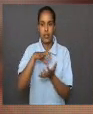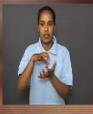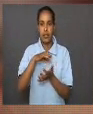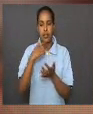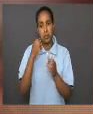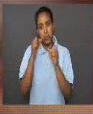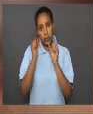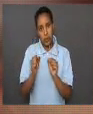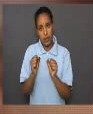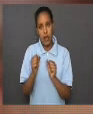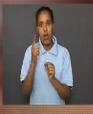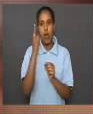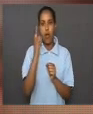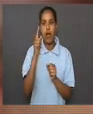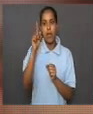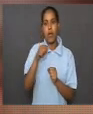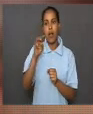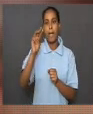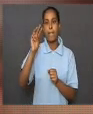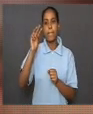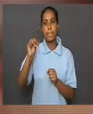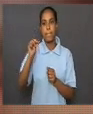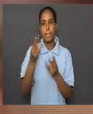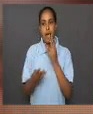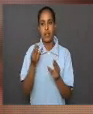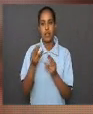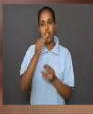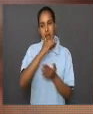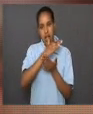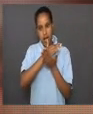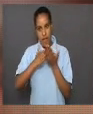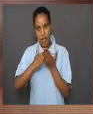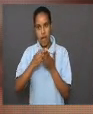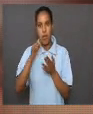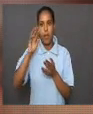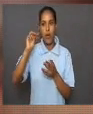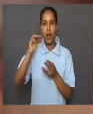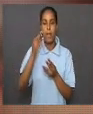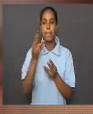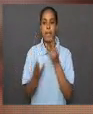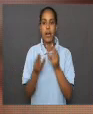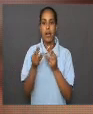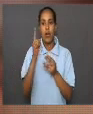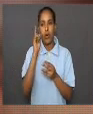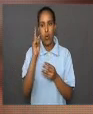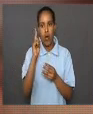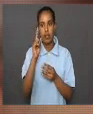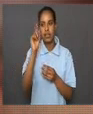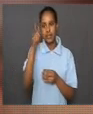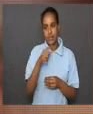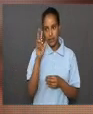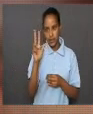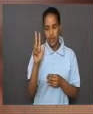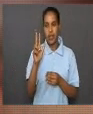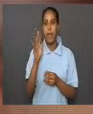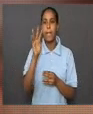could be 1 molar mass, 1/2 molar mass, or 1/3